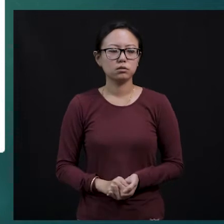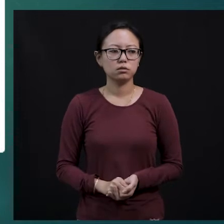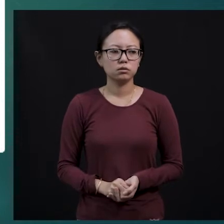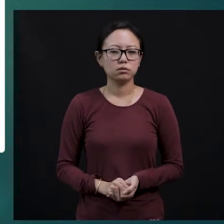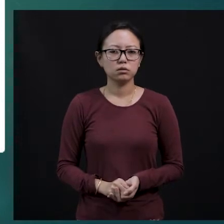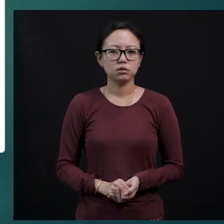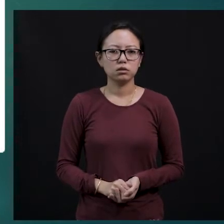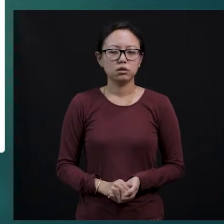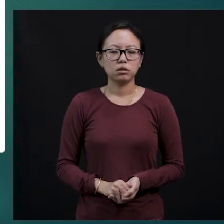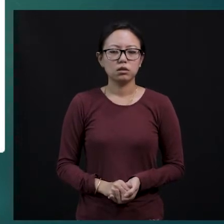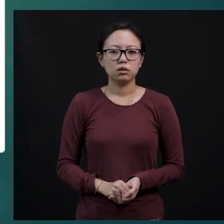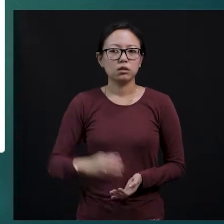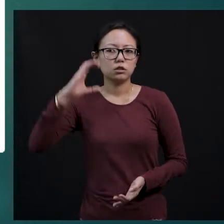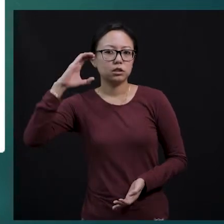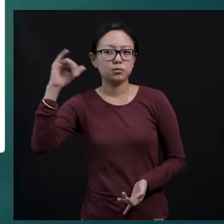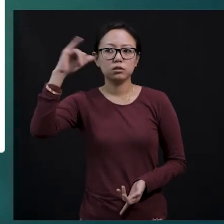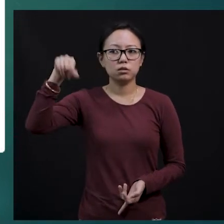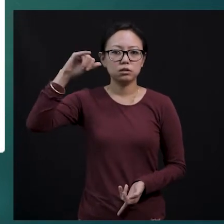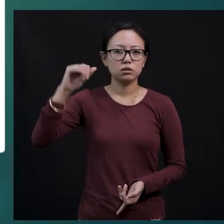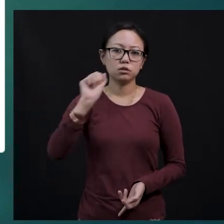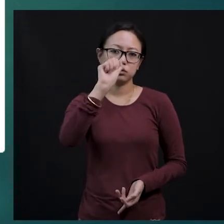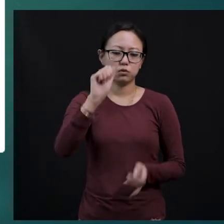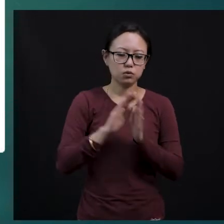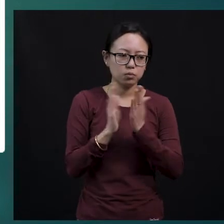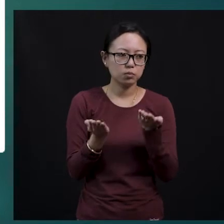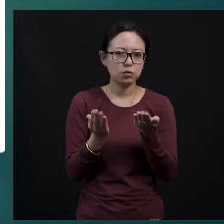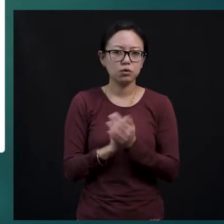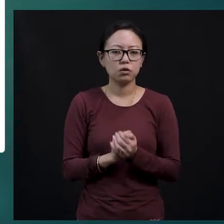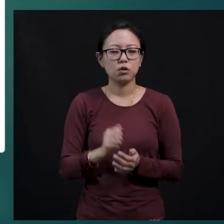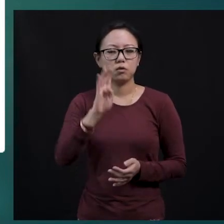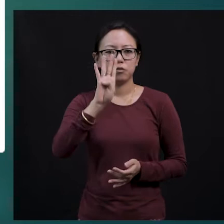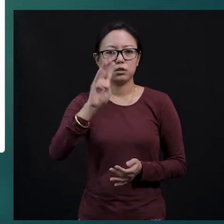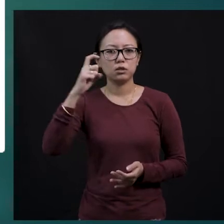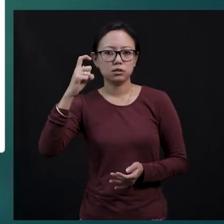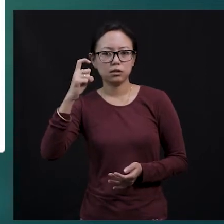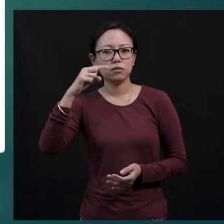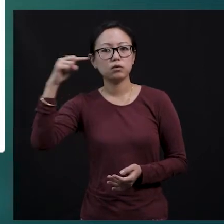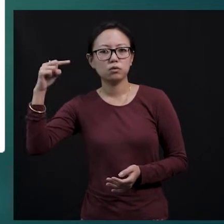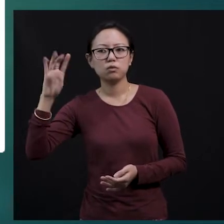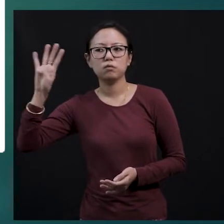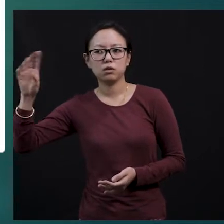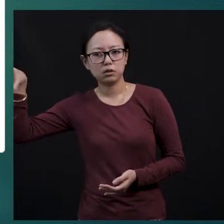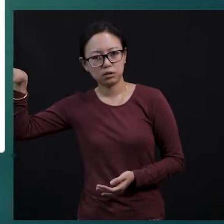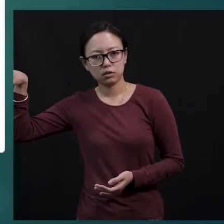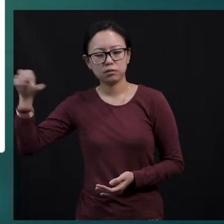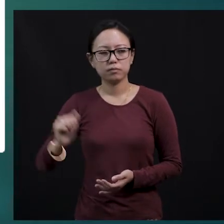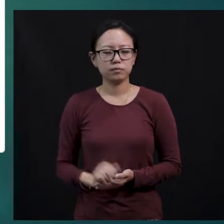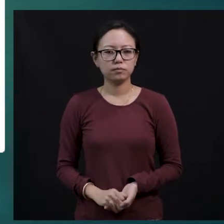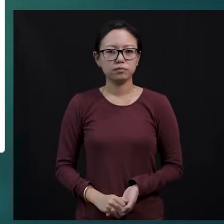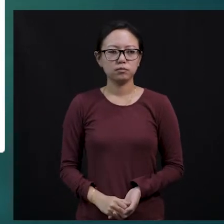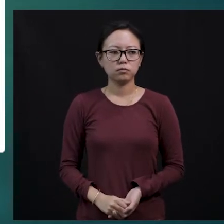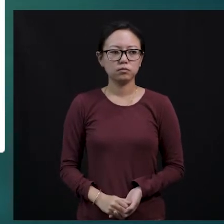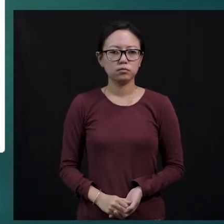is again your chapter number 6 and pages 47 to 49. So, this